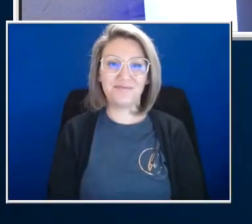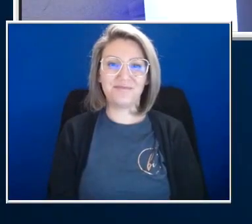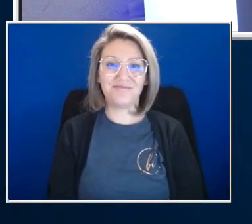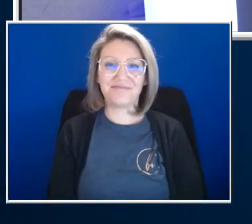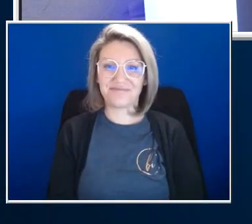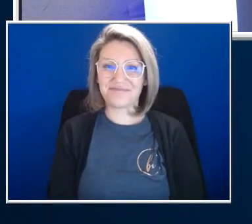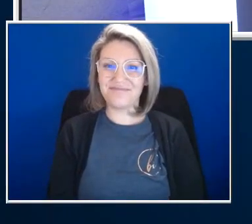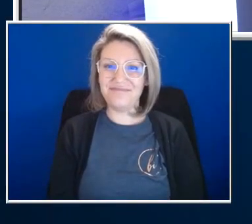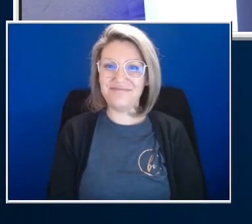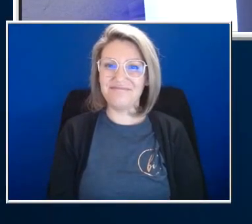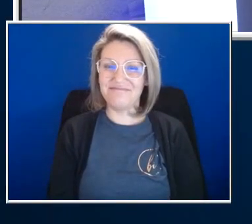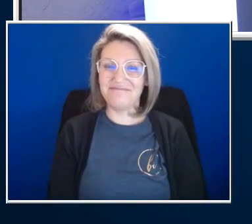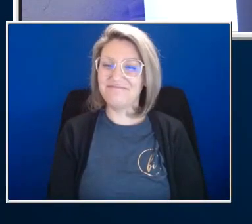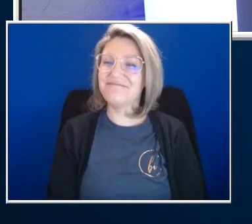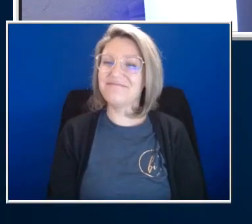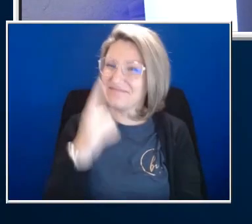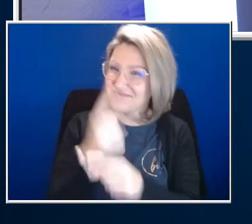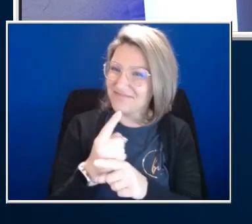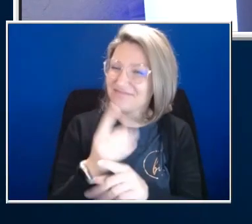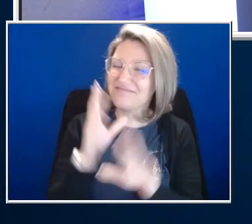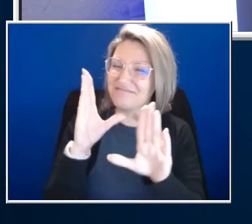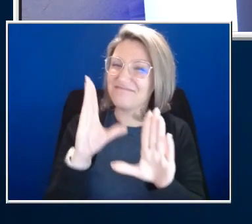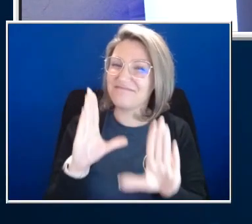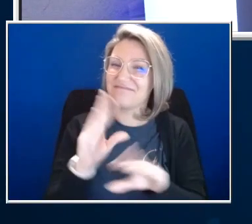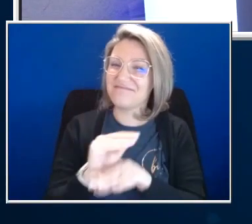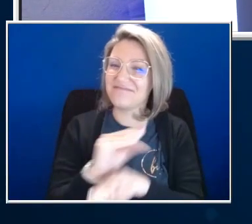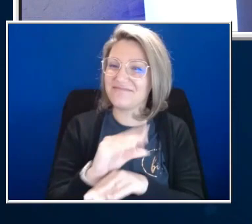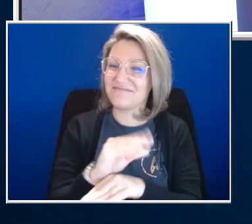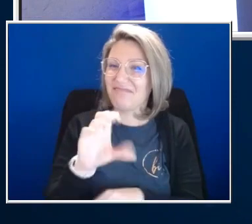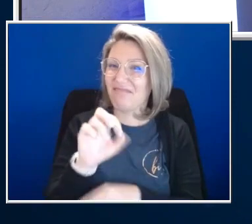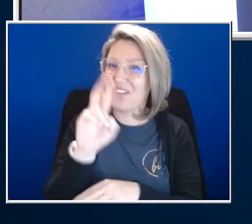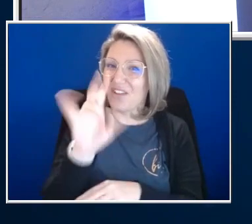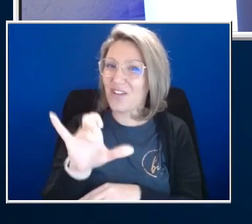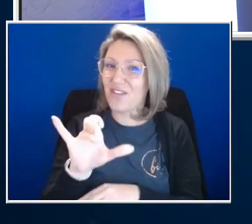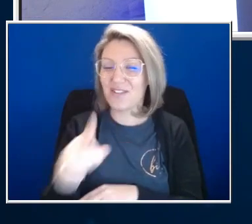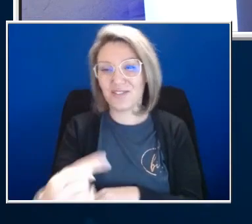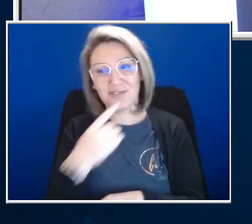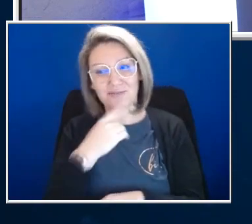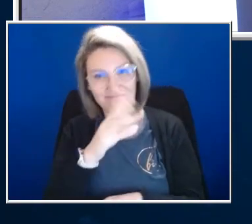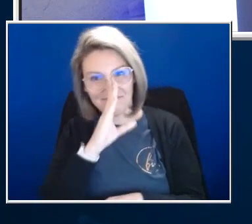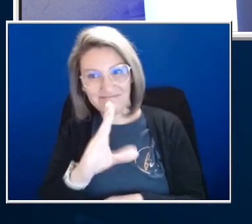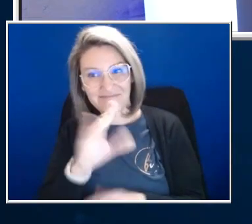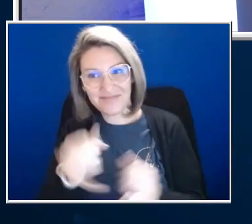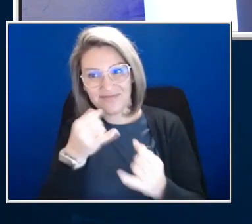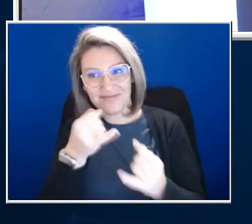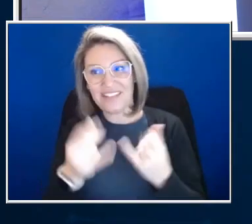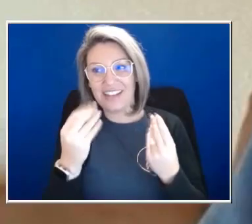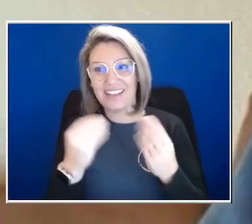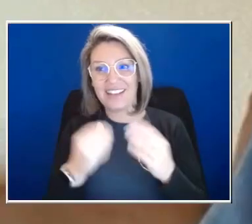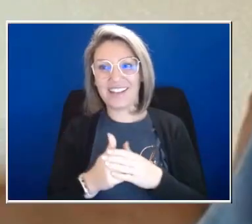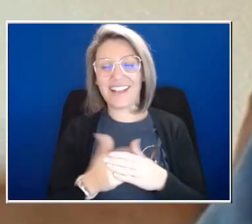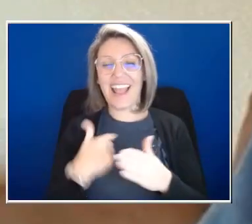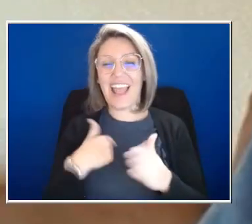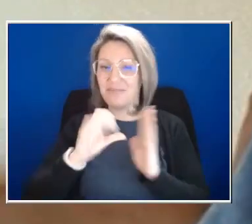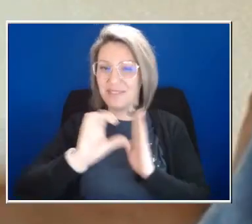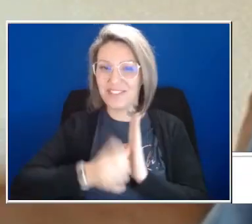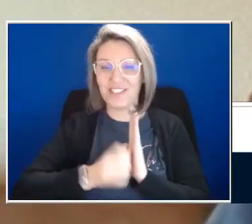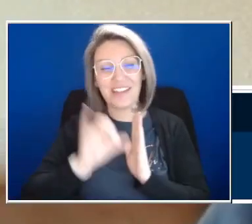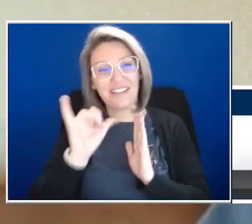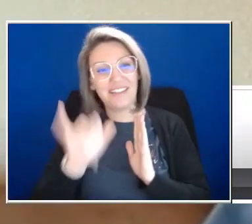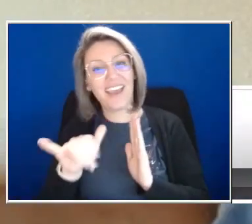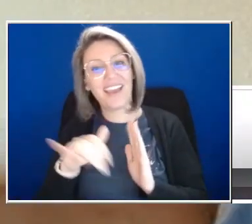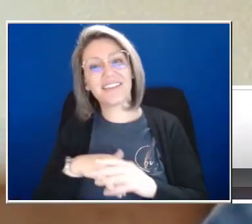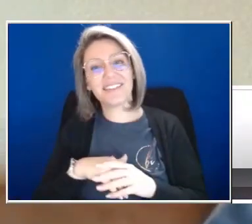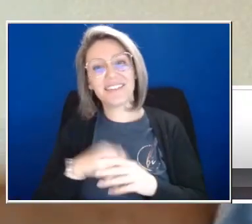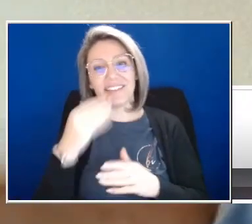Great advice, Christina. Thank you. Okay, Corey, you say it like it is. Final thoughts. I will reiterate that. Yeah, the best